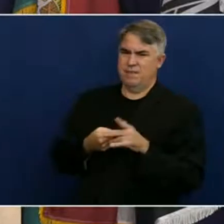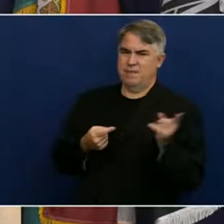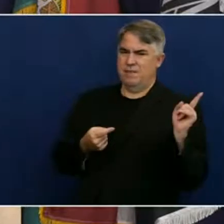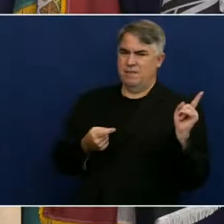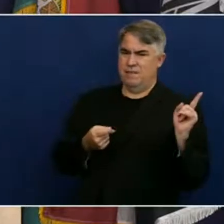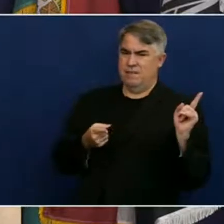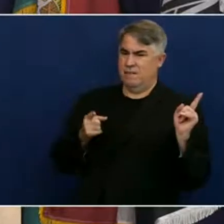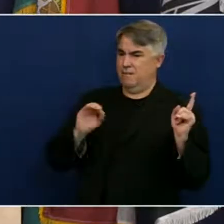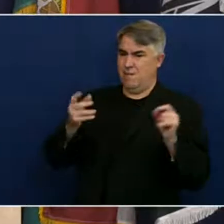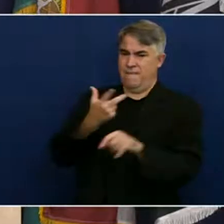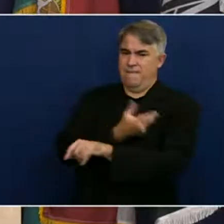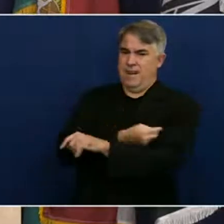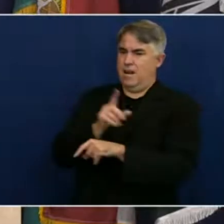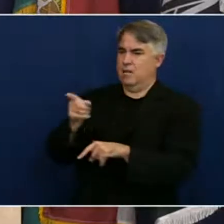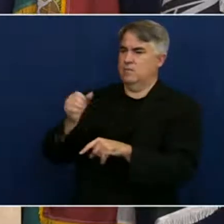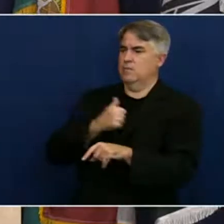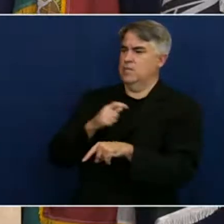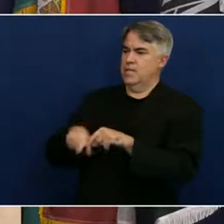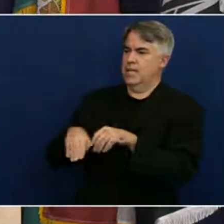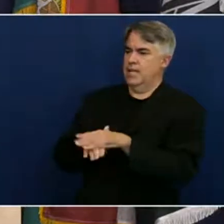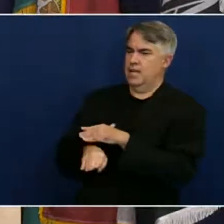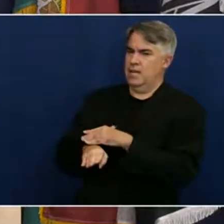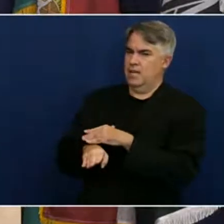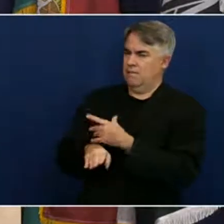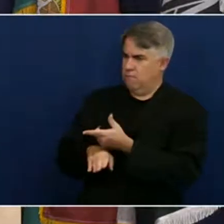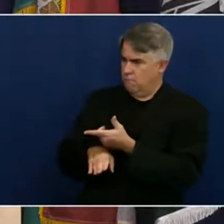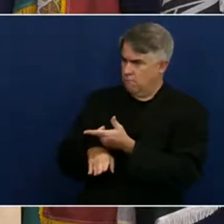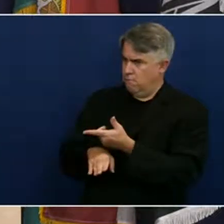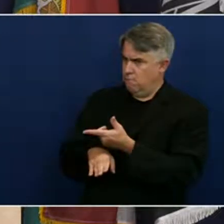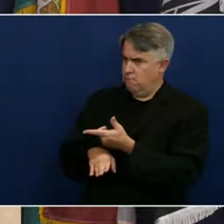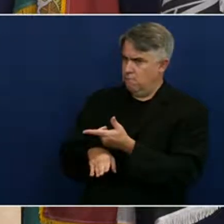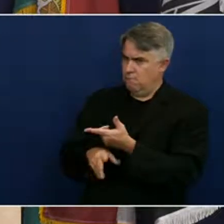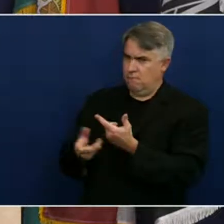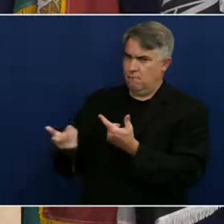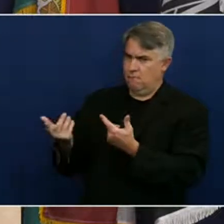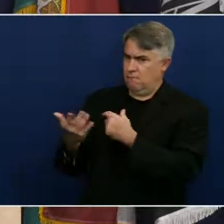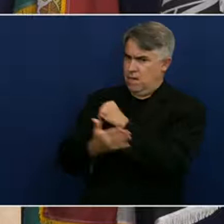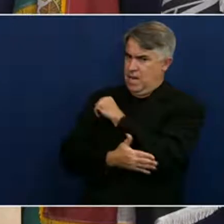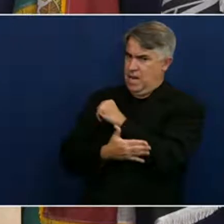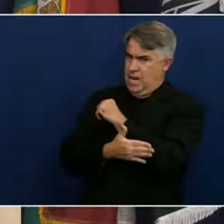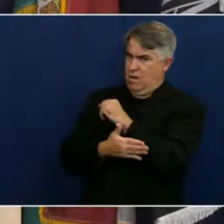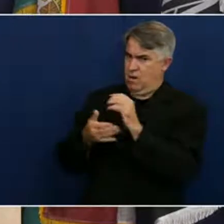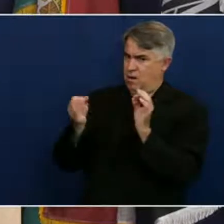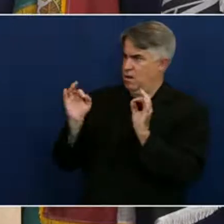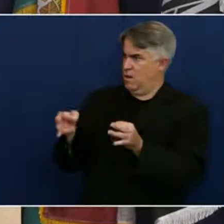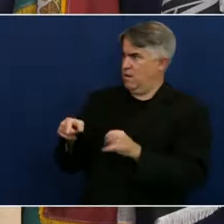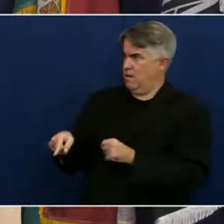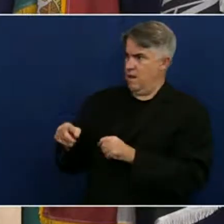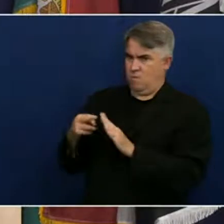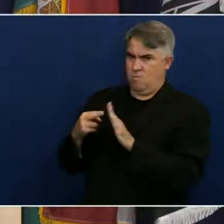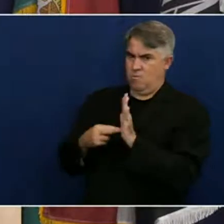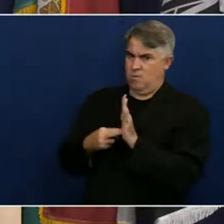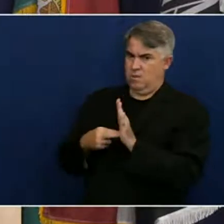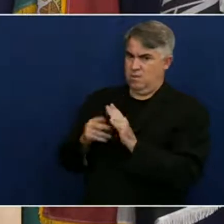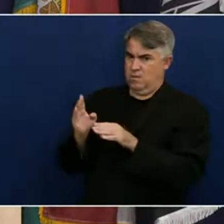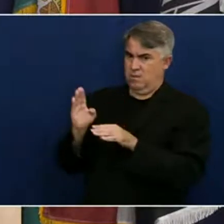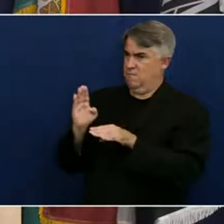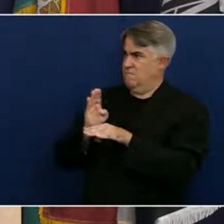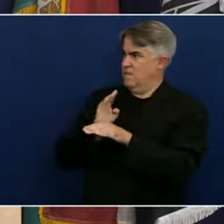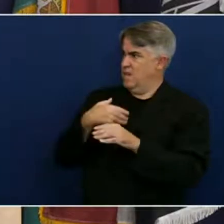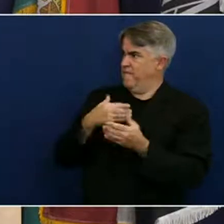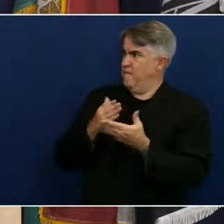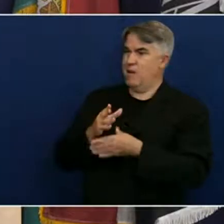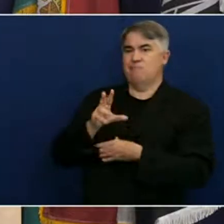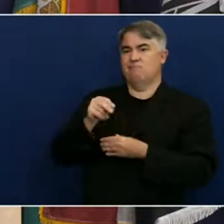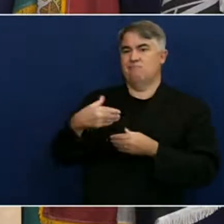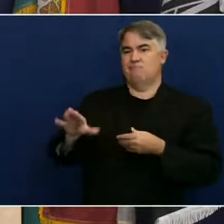been vaccinated. Has that been anything that's been discussed on a county level, and will that be an option for businesses to decide to do